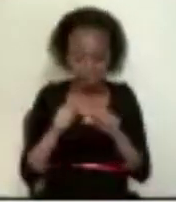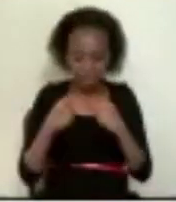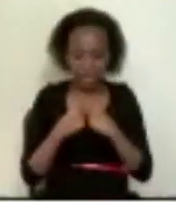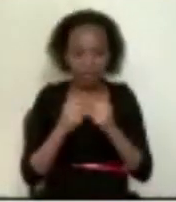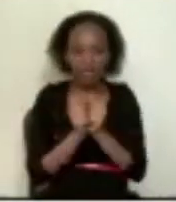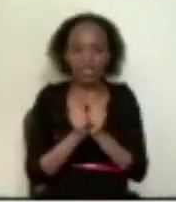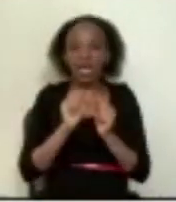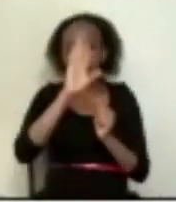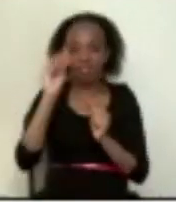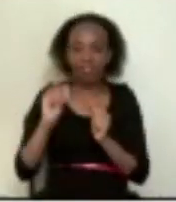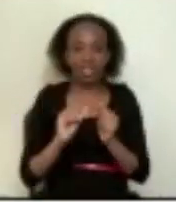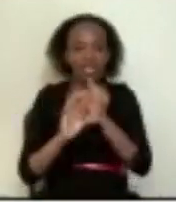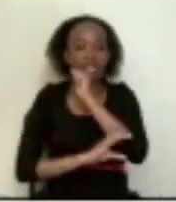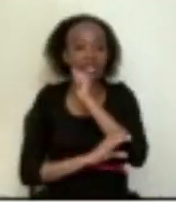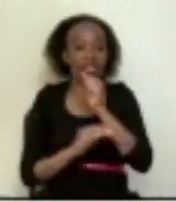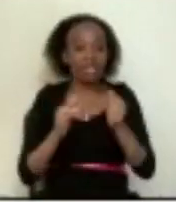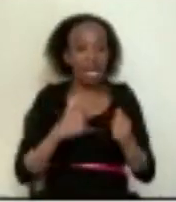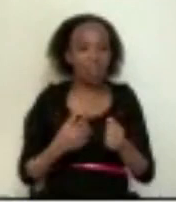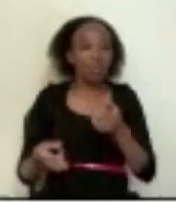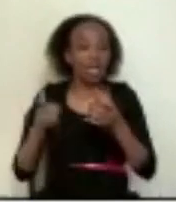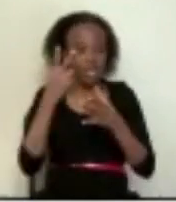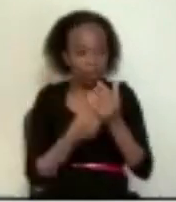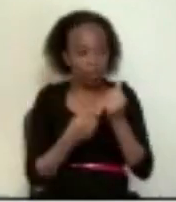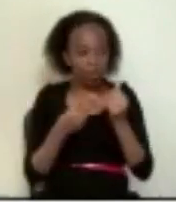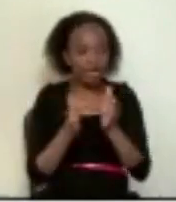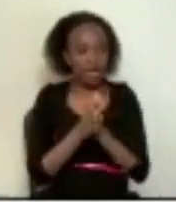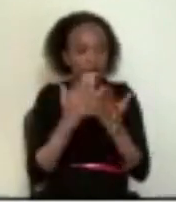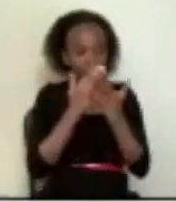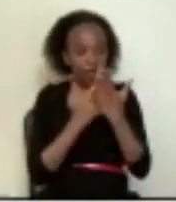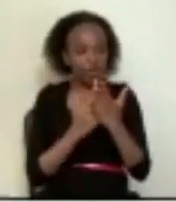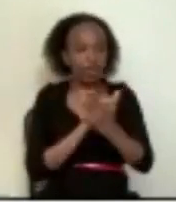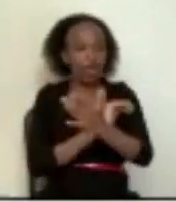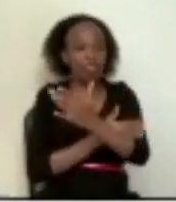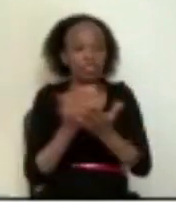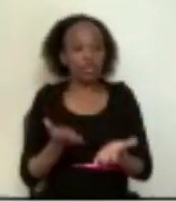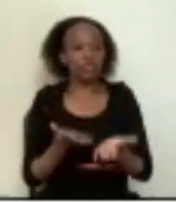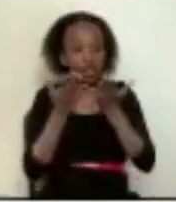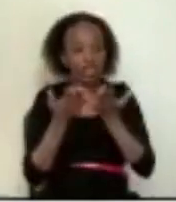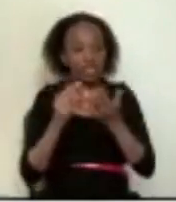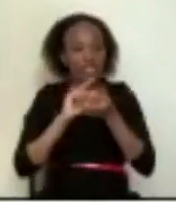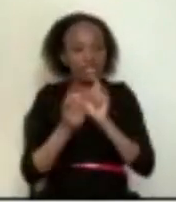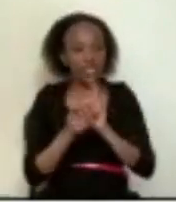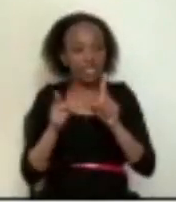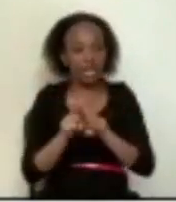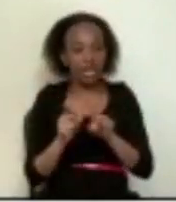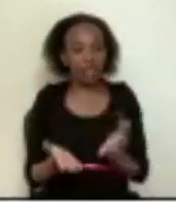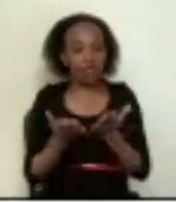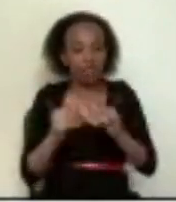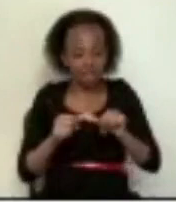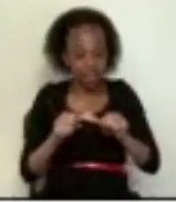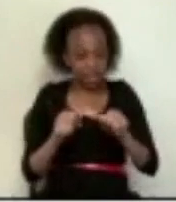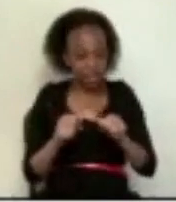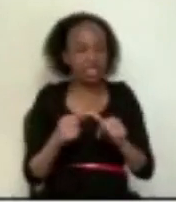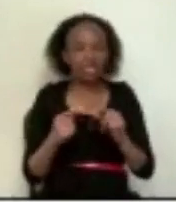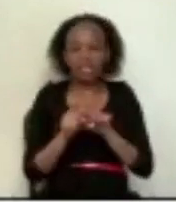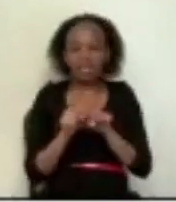and prioritize their efforts to advance reforms that promote resilience. The fund also said it is ready to help